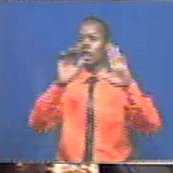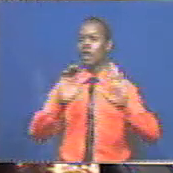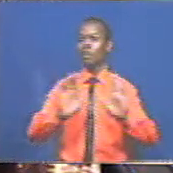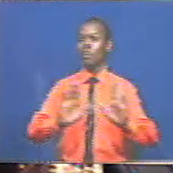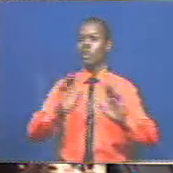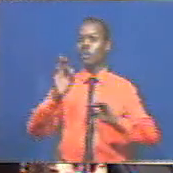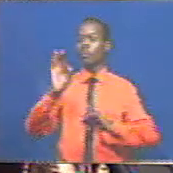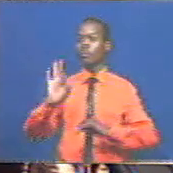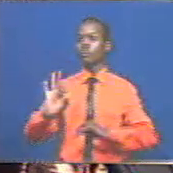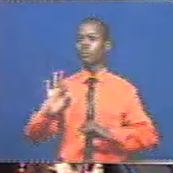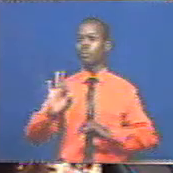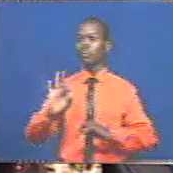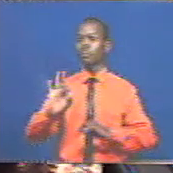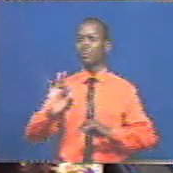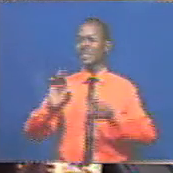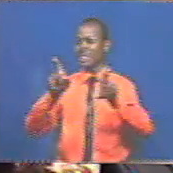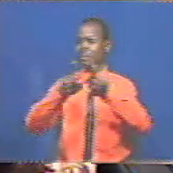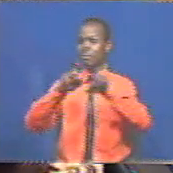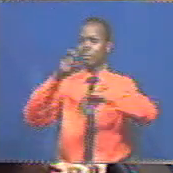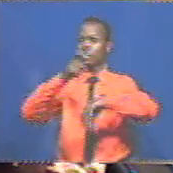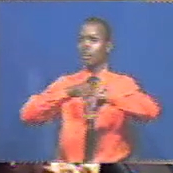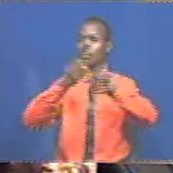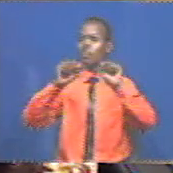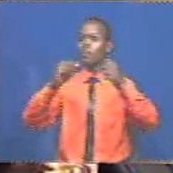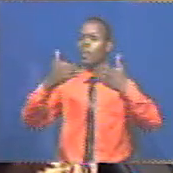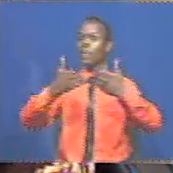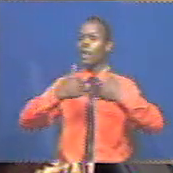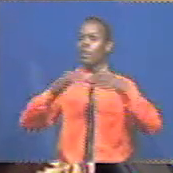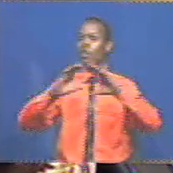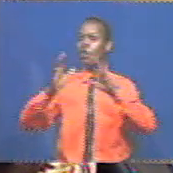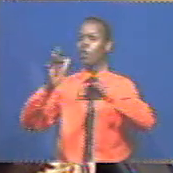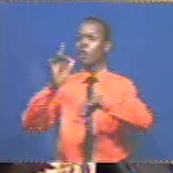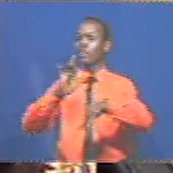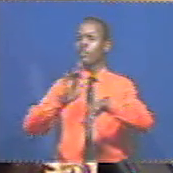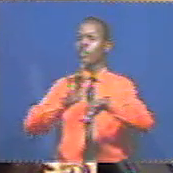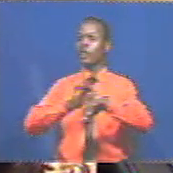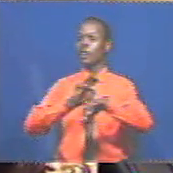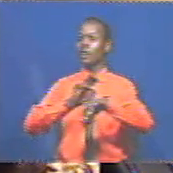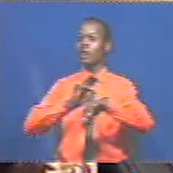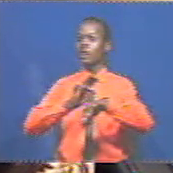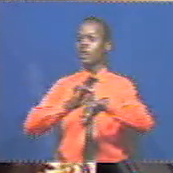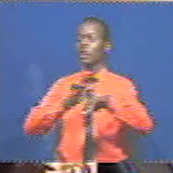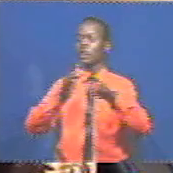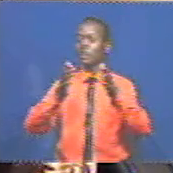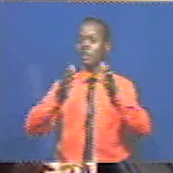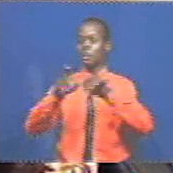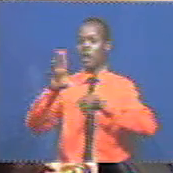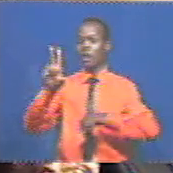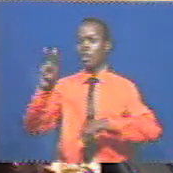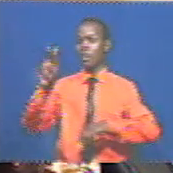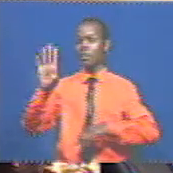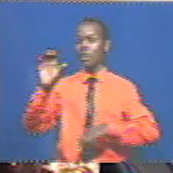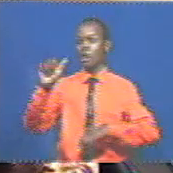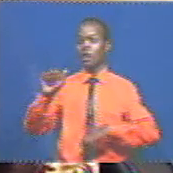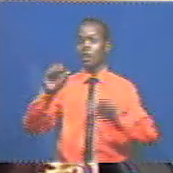nepeta and at the same time is also have the global impact to the sustainable urbanism because you will look into the